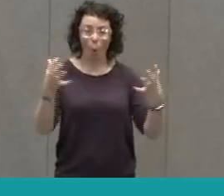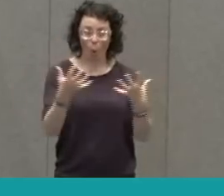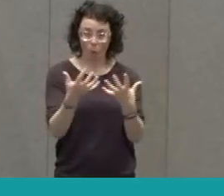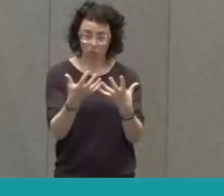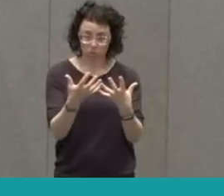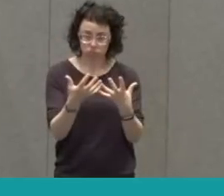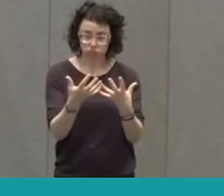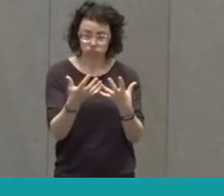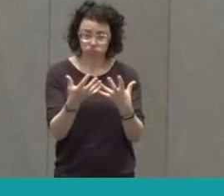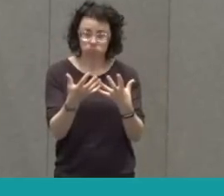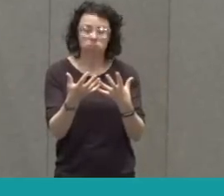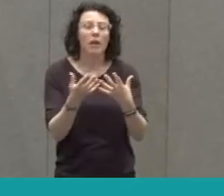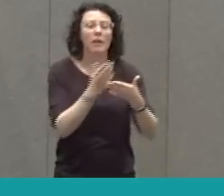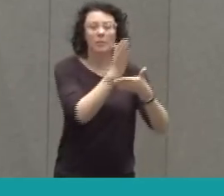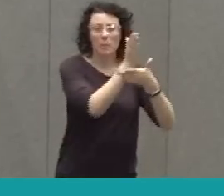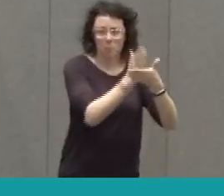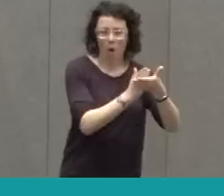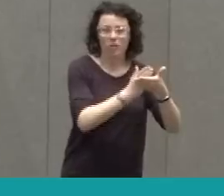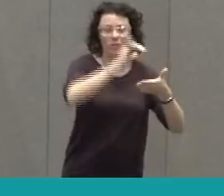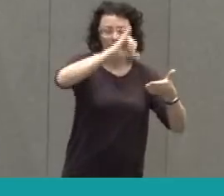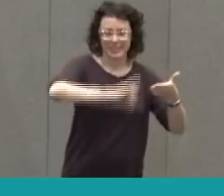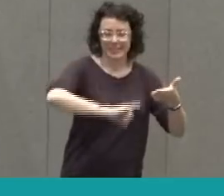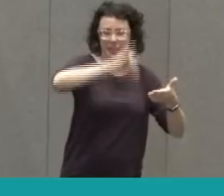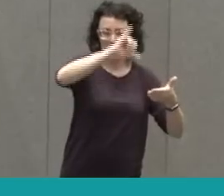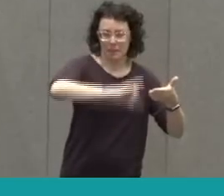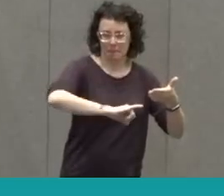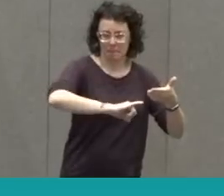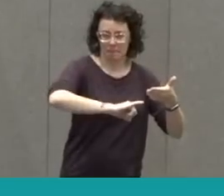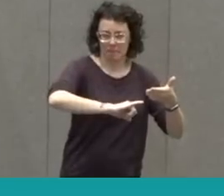6 is the same as 1 out of 2.